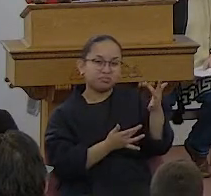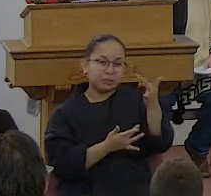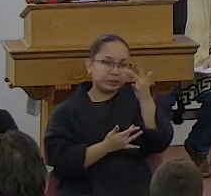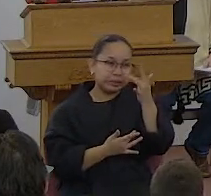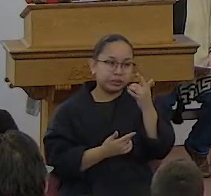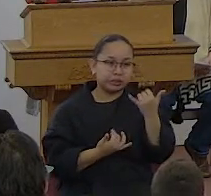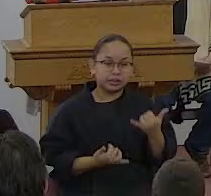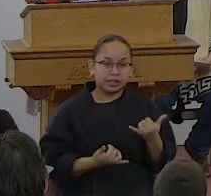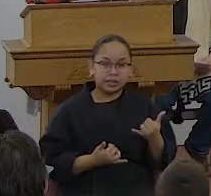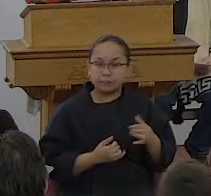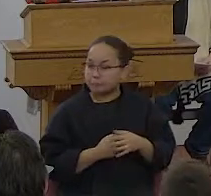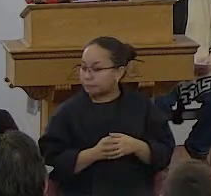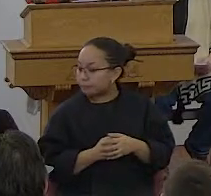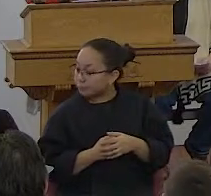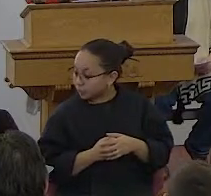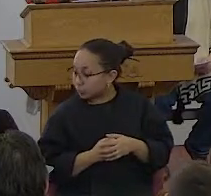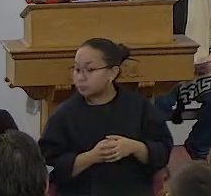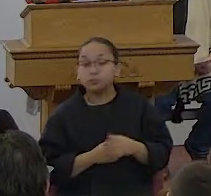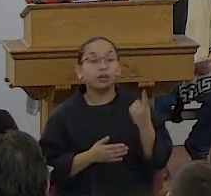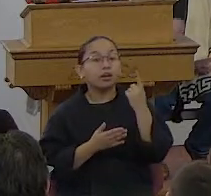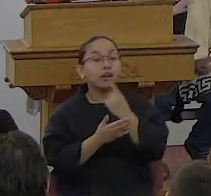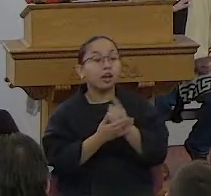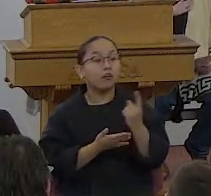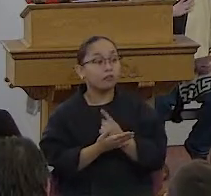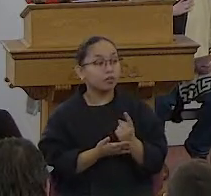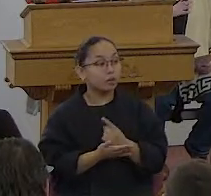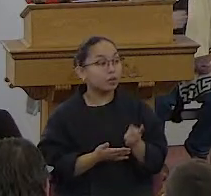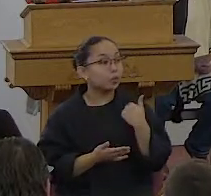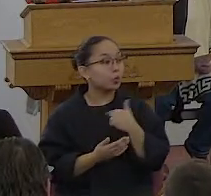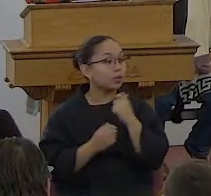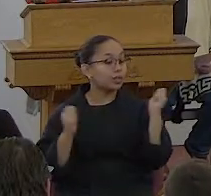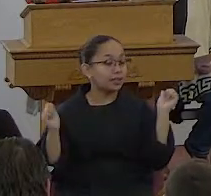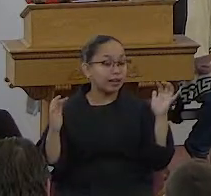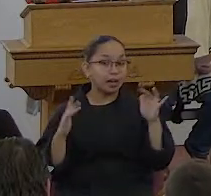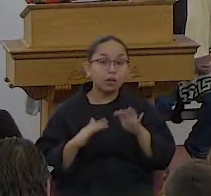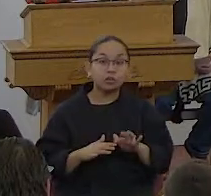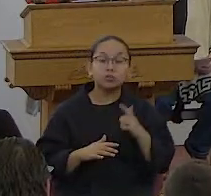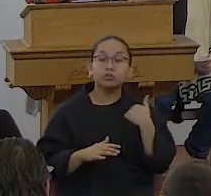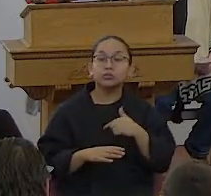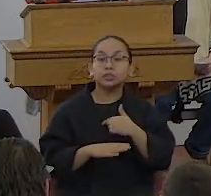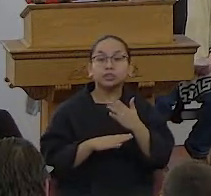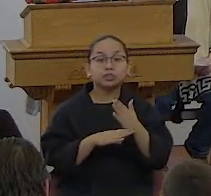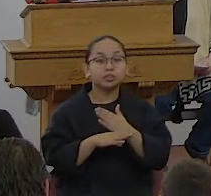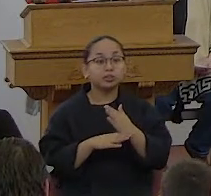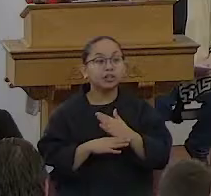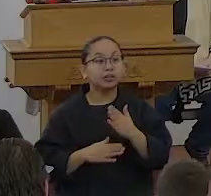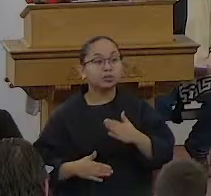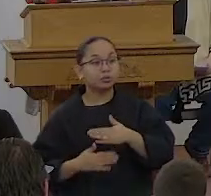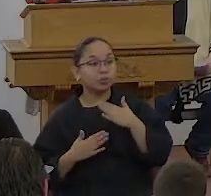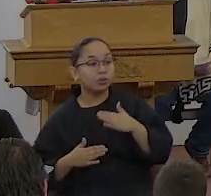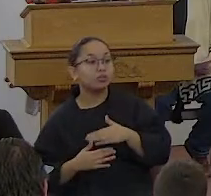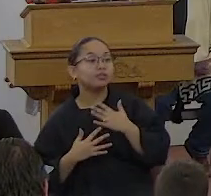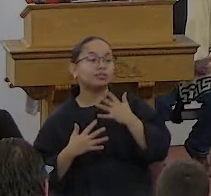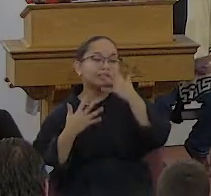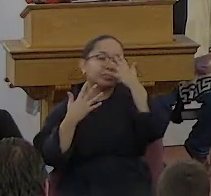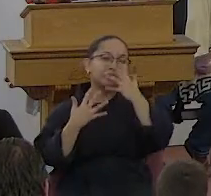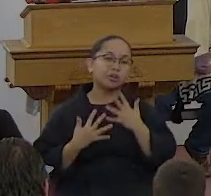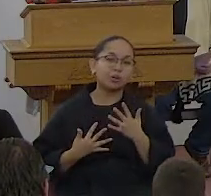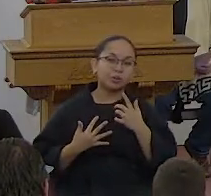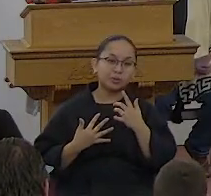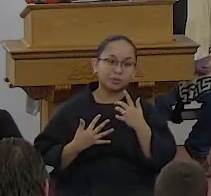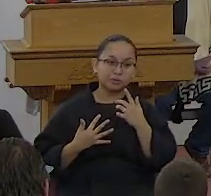today. So each week when we gather for worship, we share the joys and sorrows of members of this